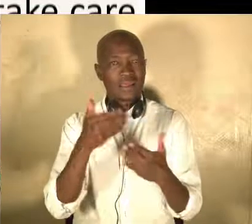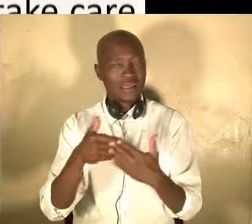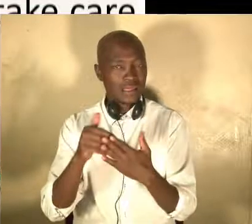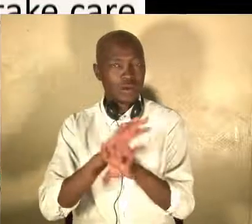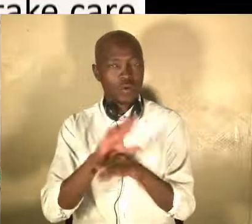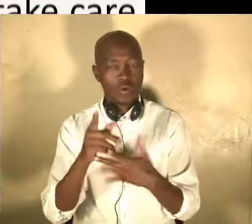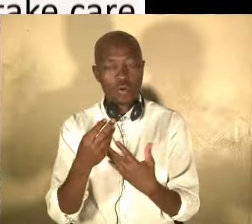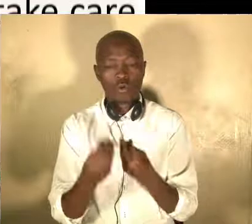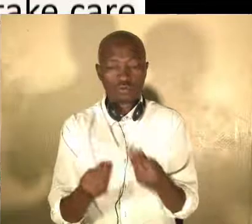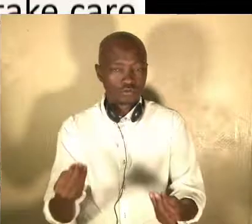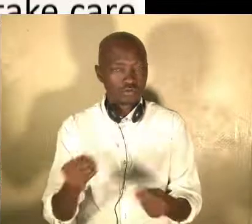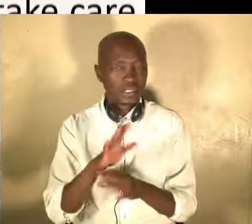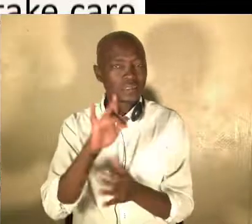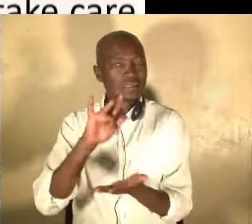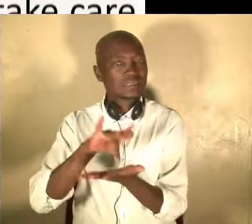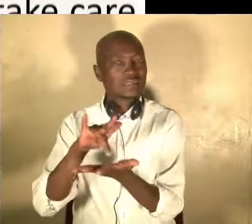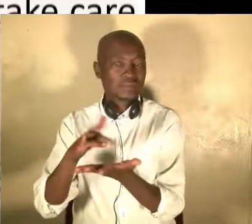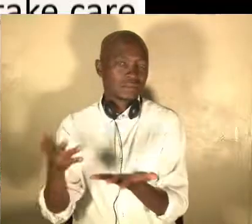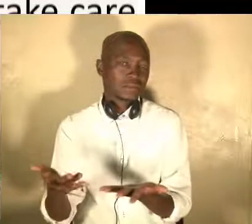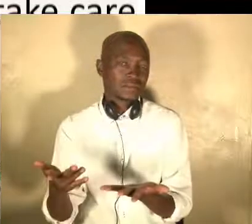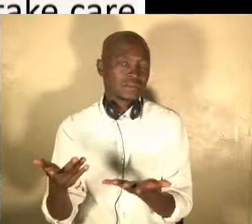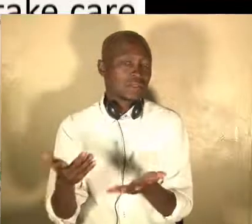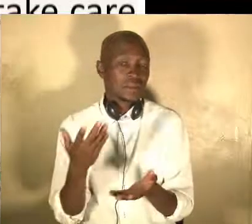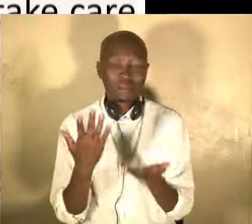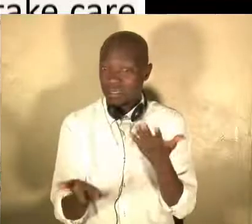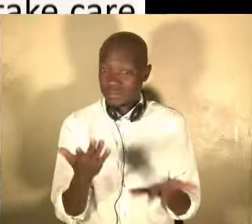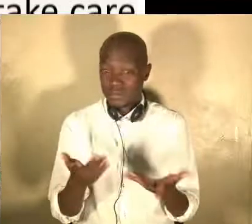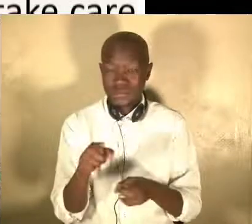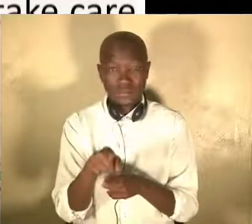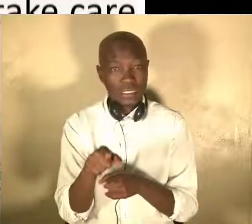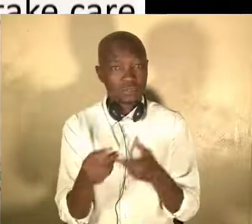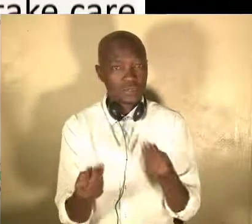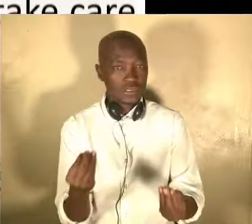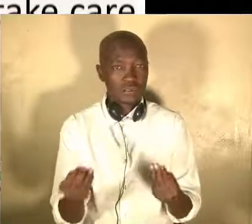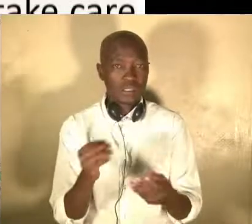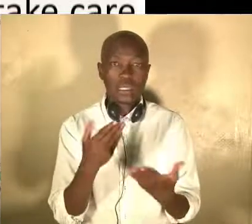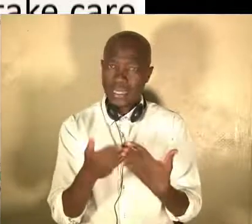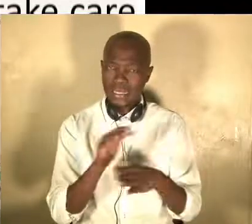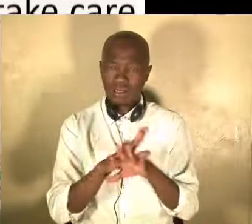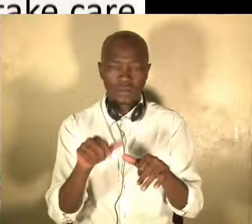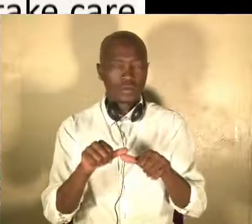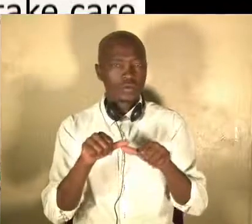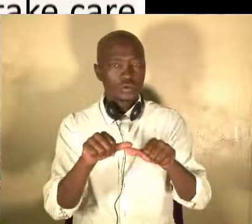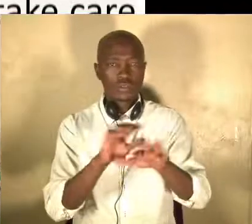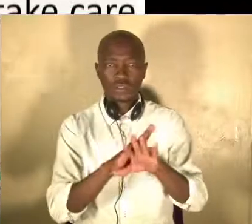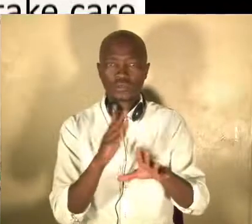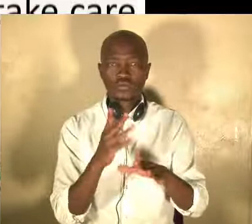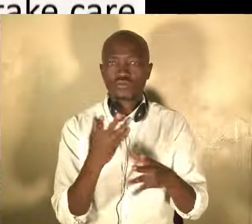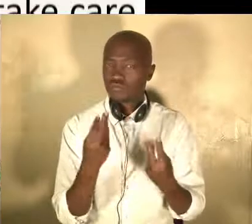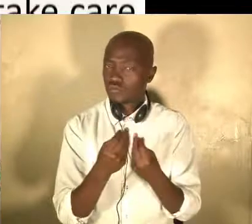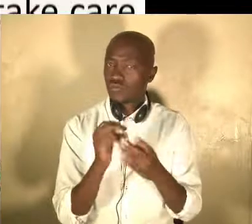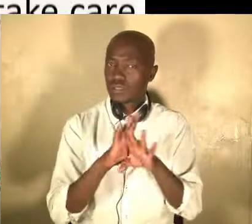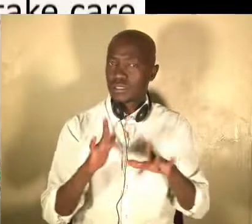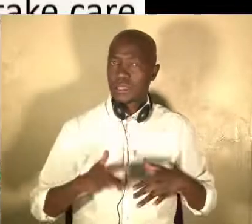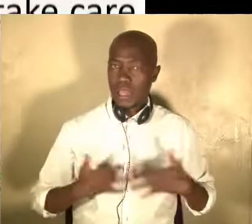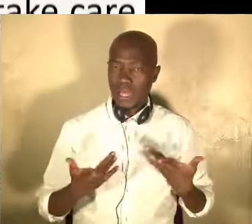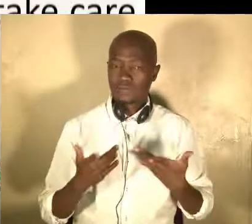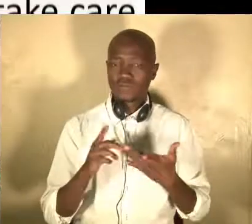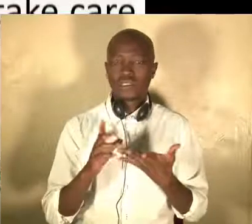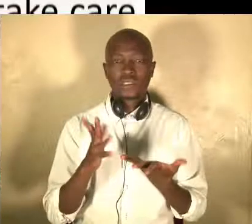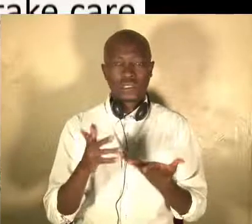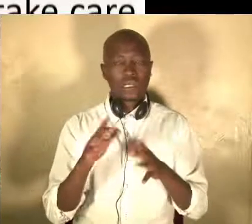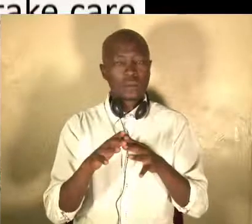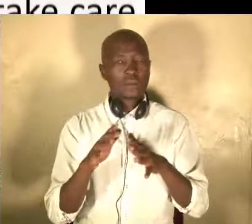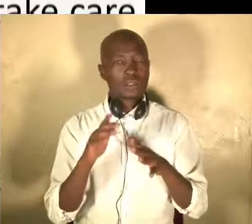centers. And such children may be able to continue with their lives that are being enhanced